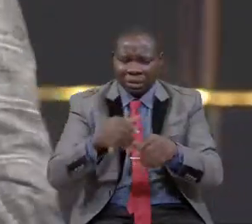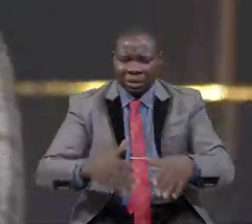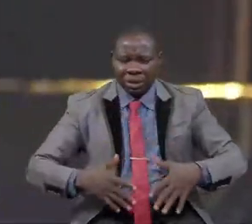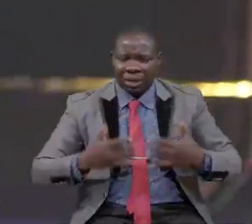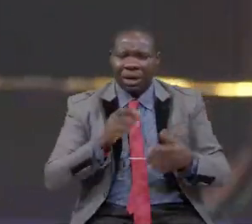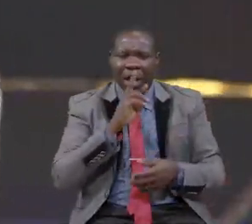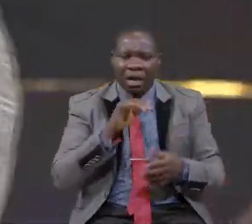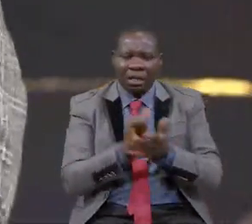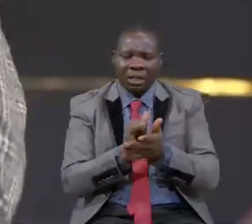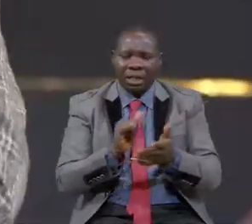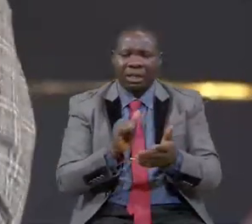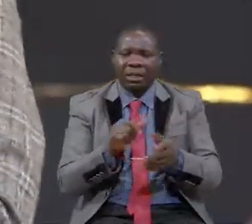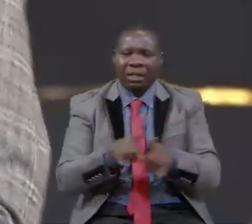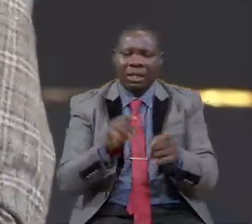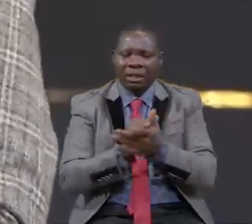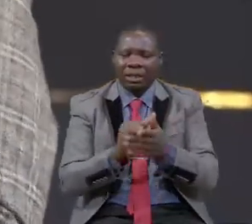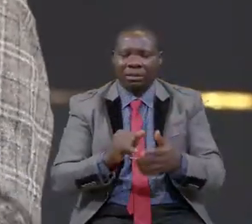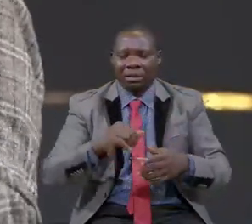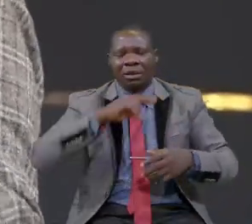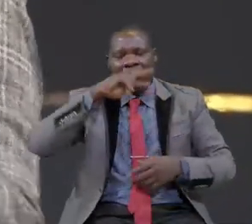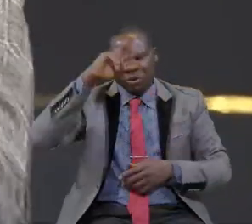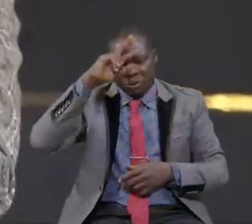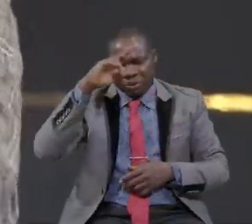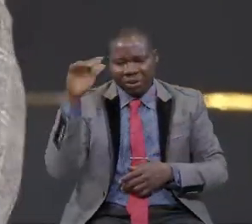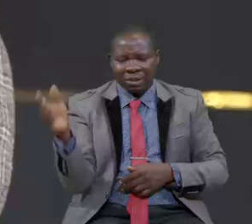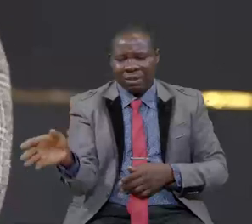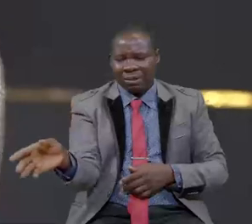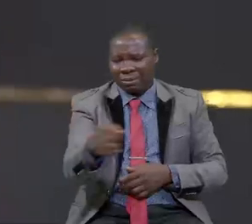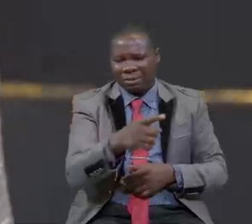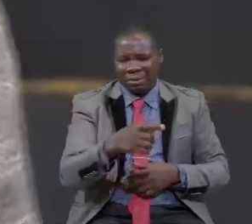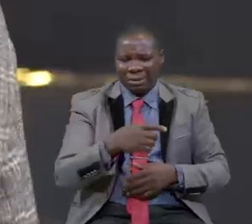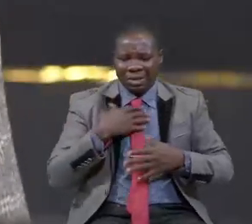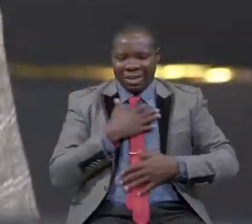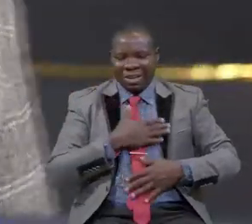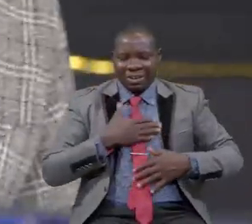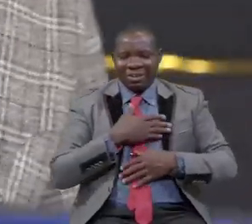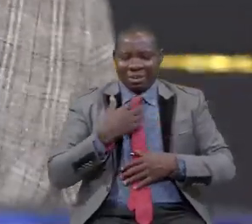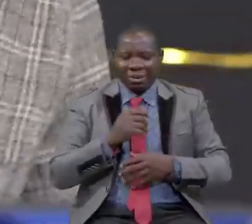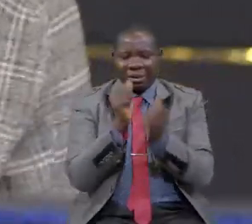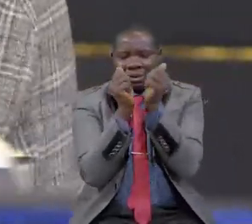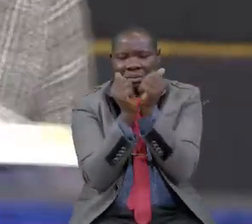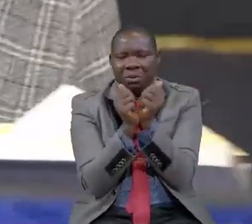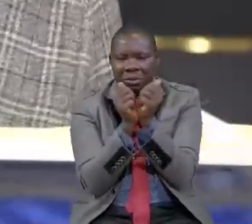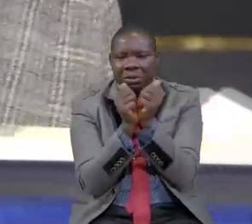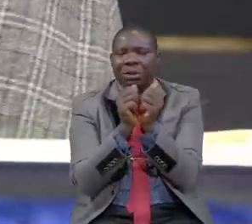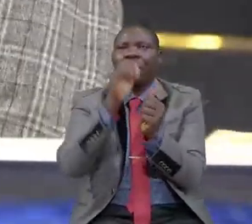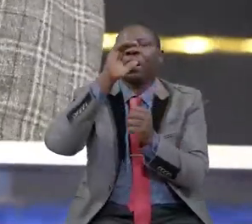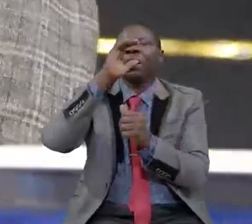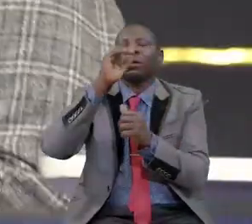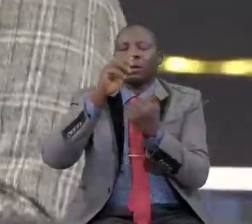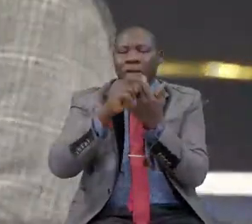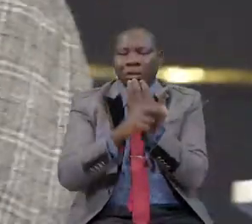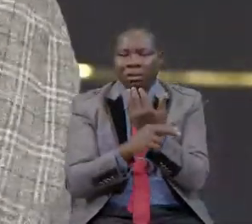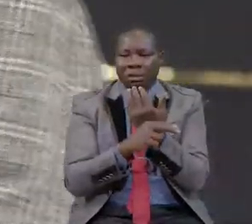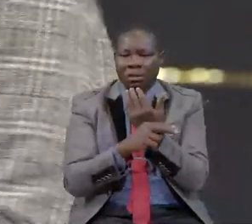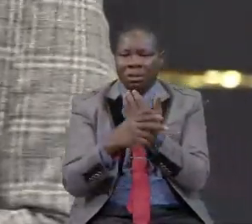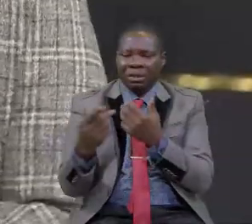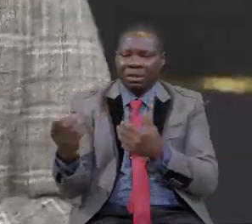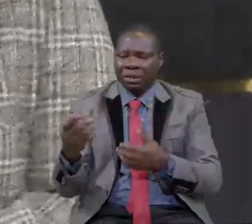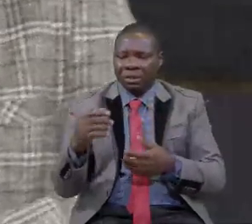enjoy their bondage. They enjoy their drunkenness. They enjoy their